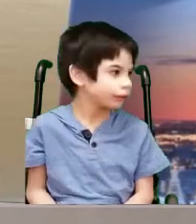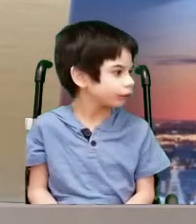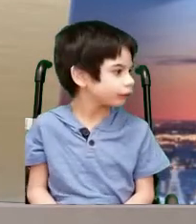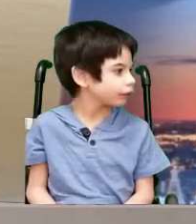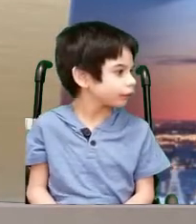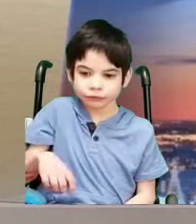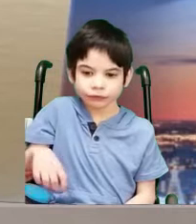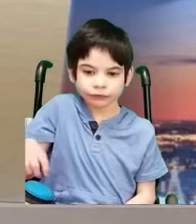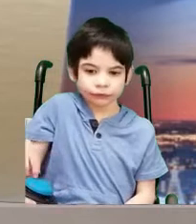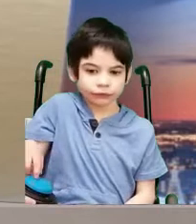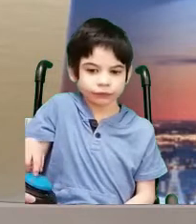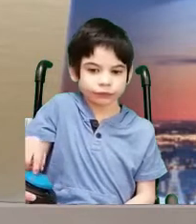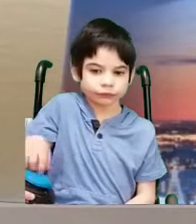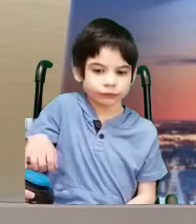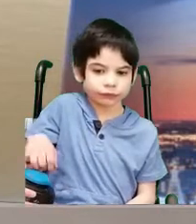Stewart.